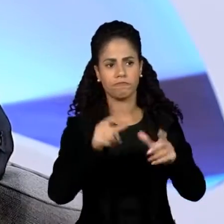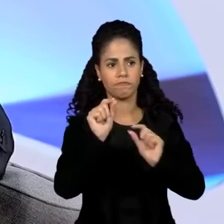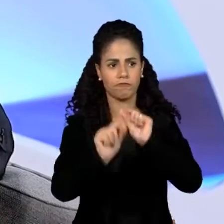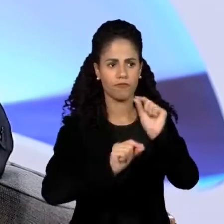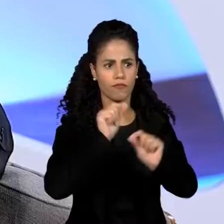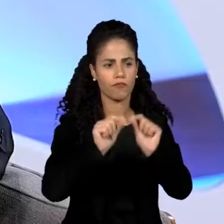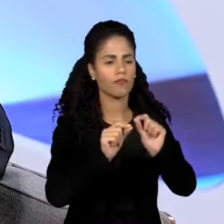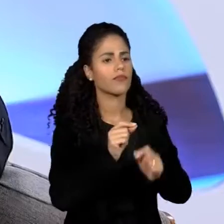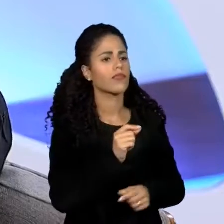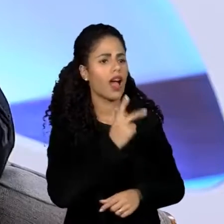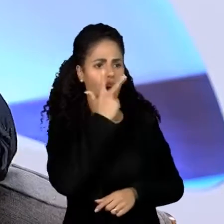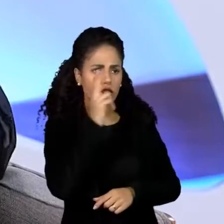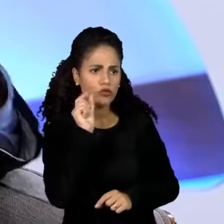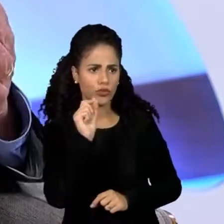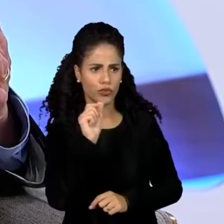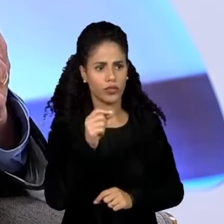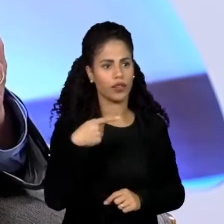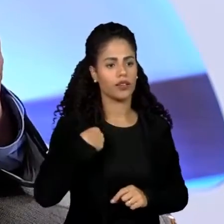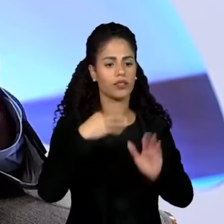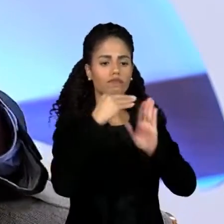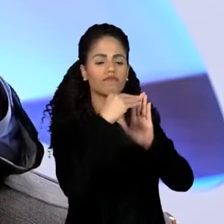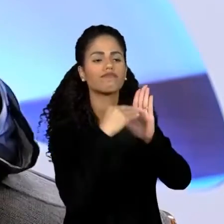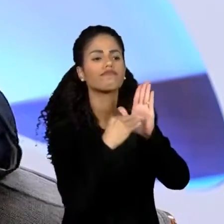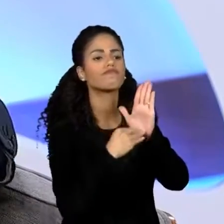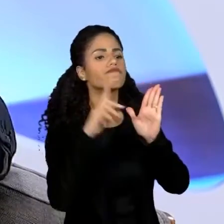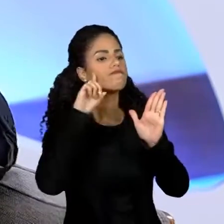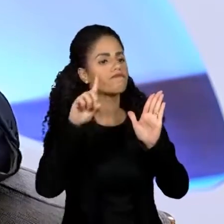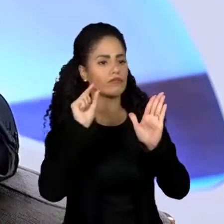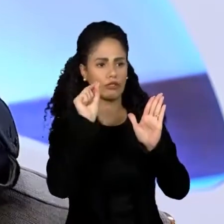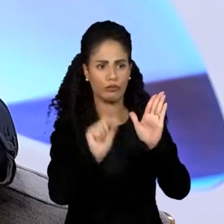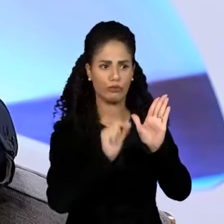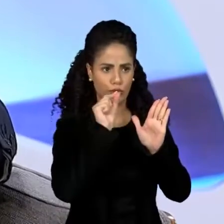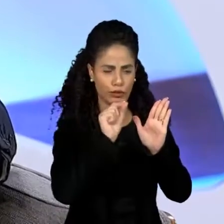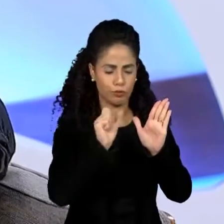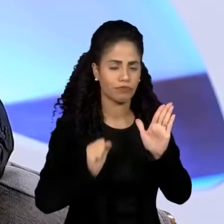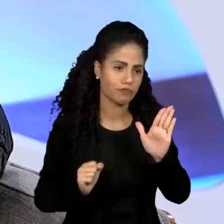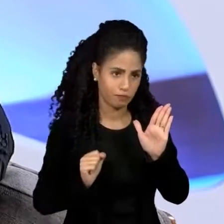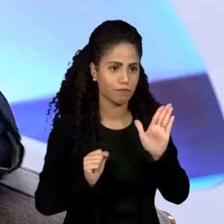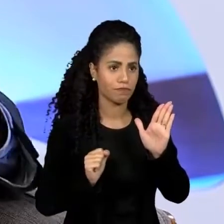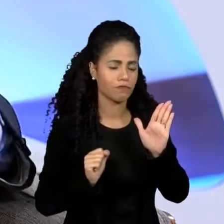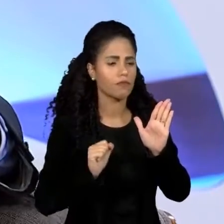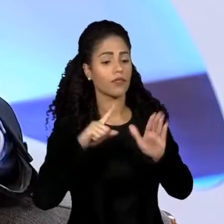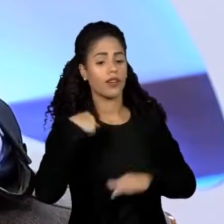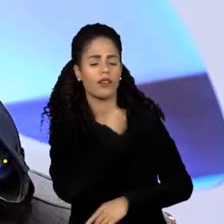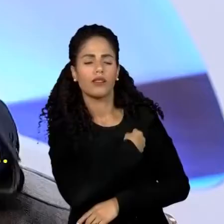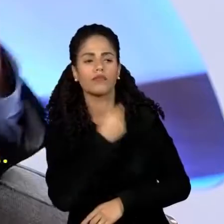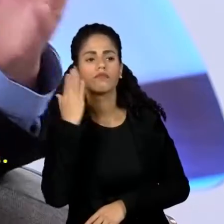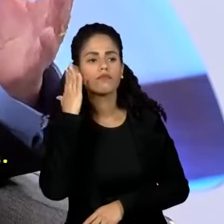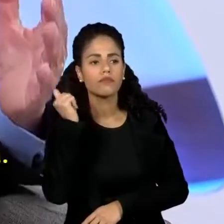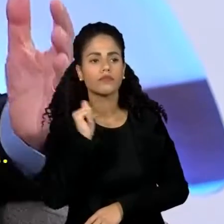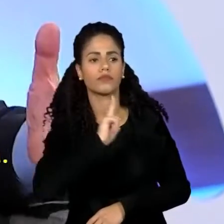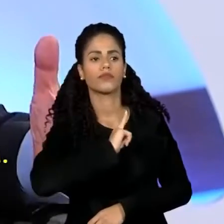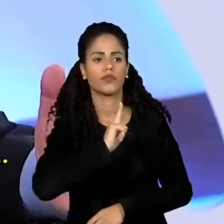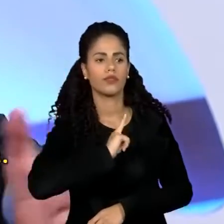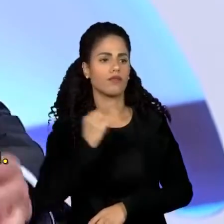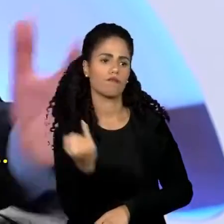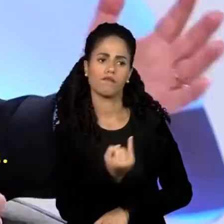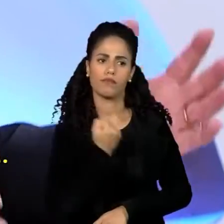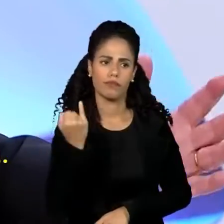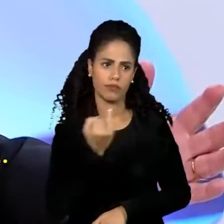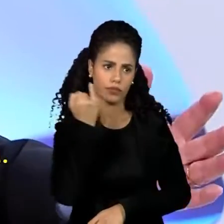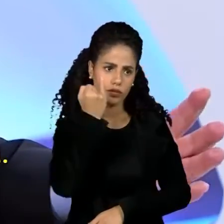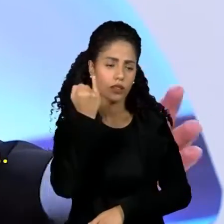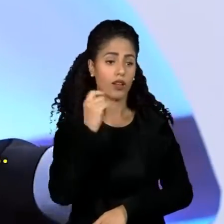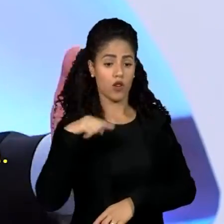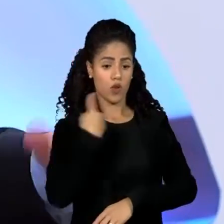it is key agenda. It's what we would say is existential. If we burn up, nothing